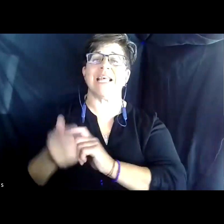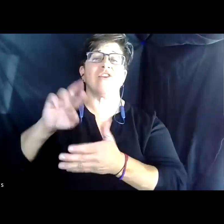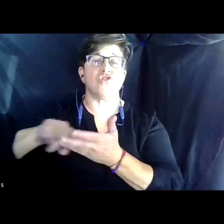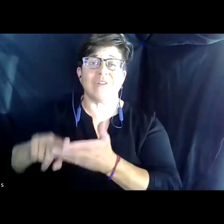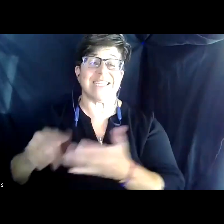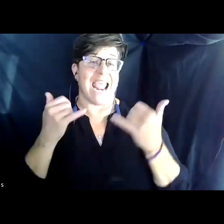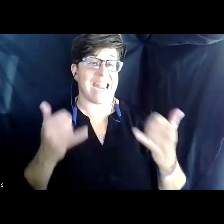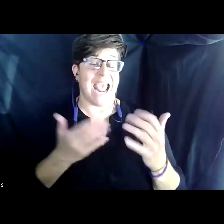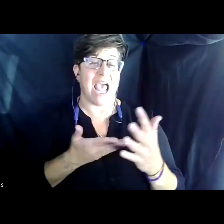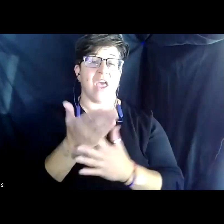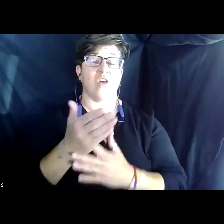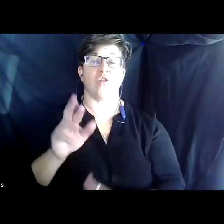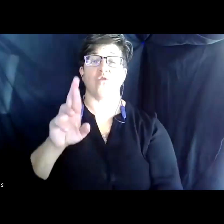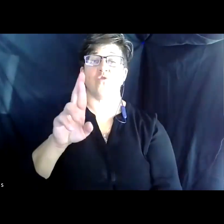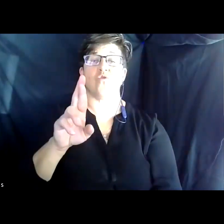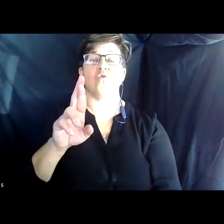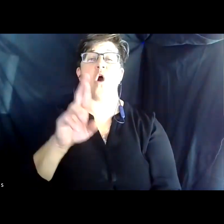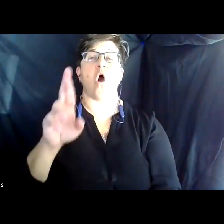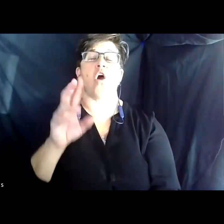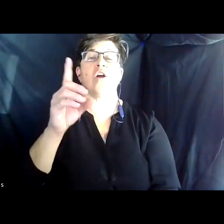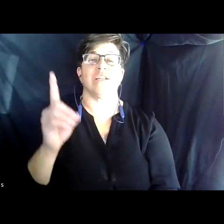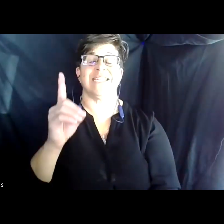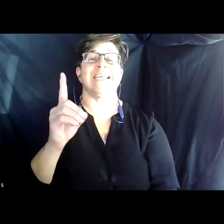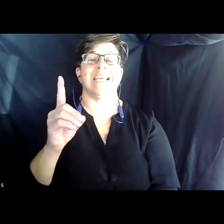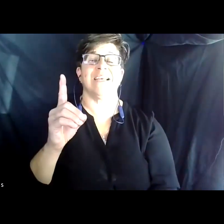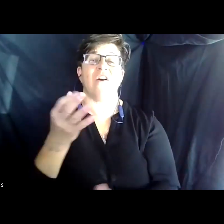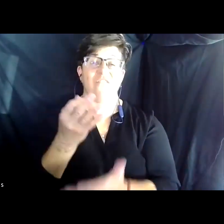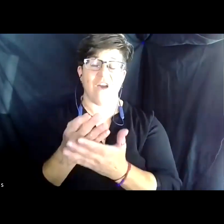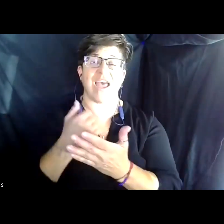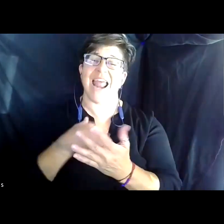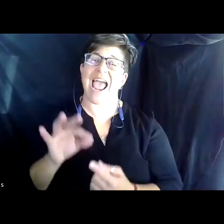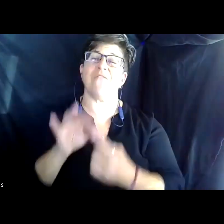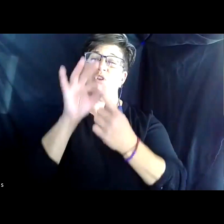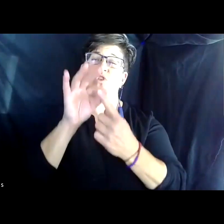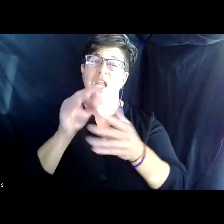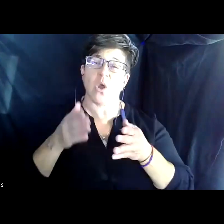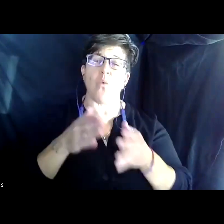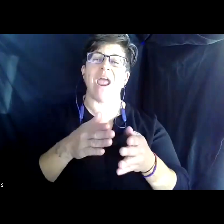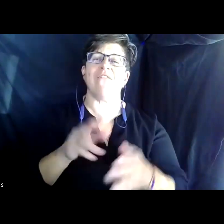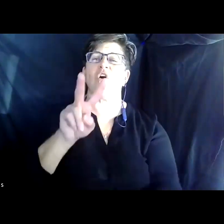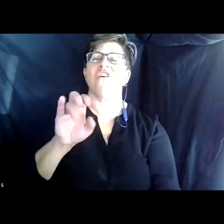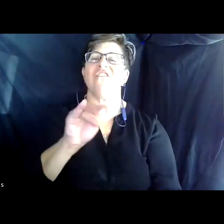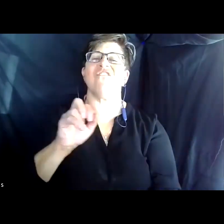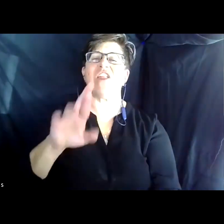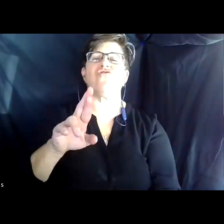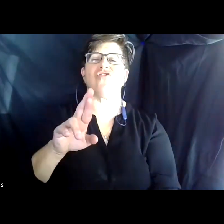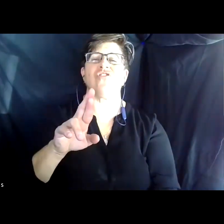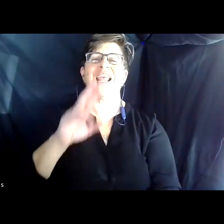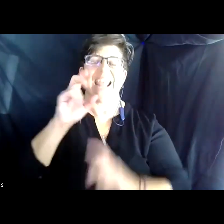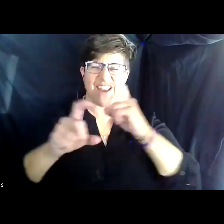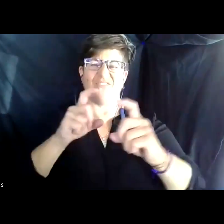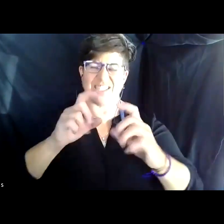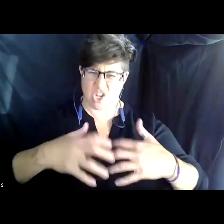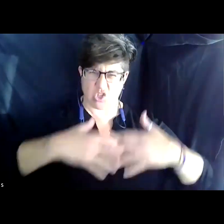now through our Retinal Degeneration Fund, have a unique vehicle for venture investing in startup companies that are advancing our mission in